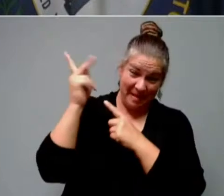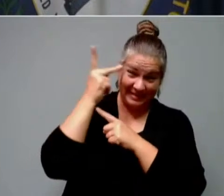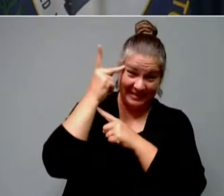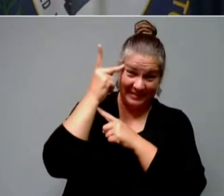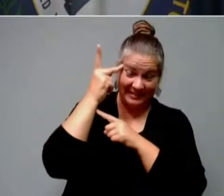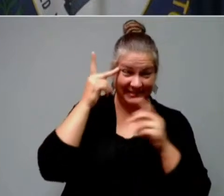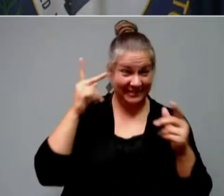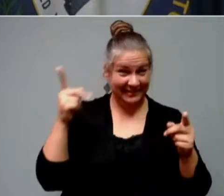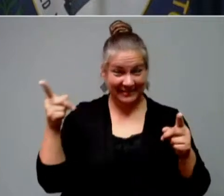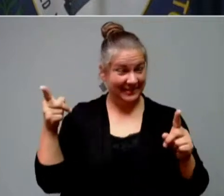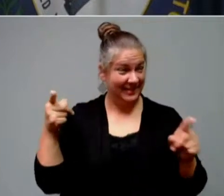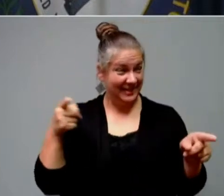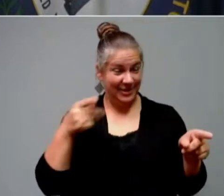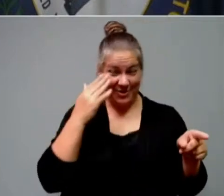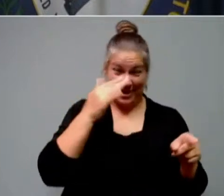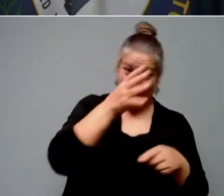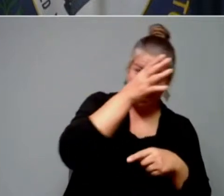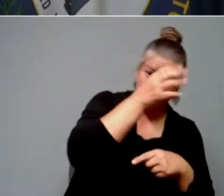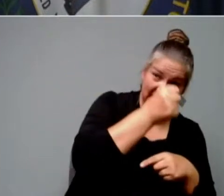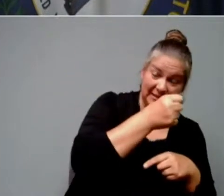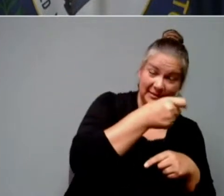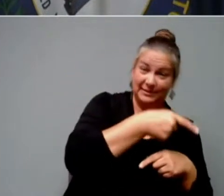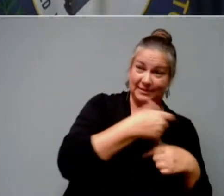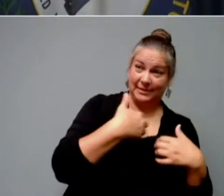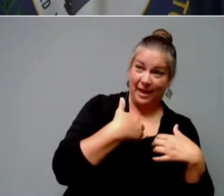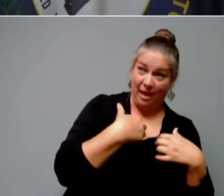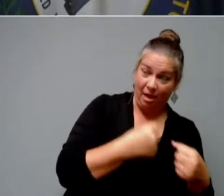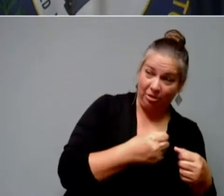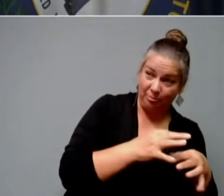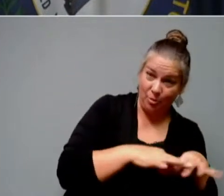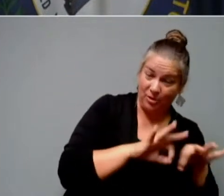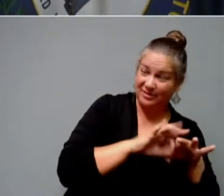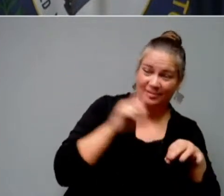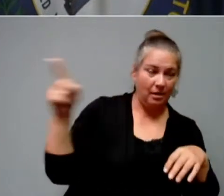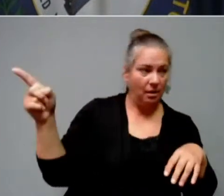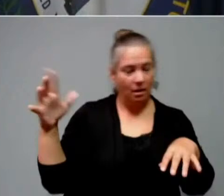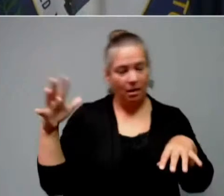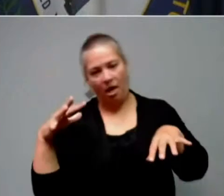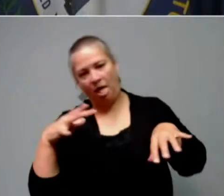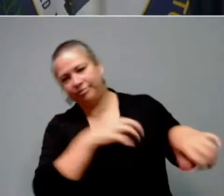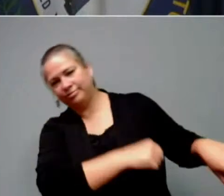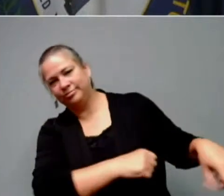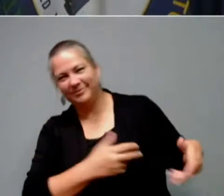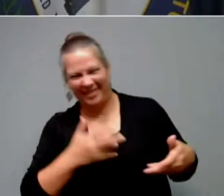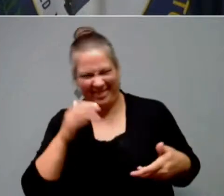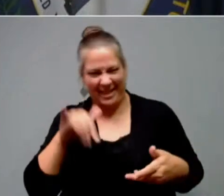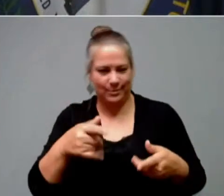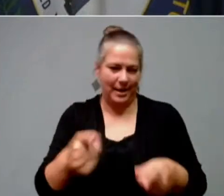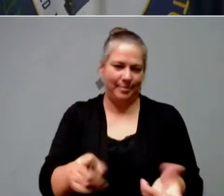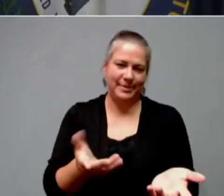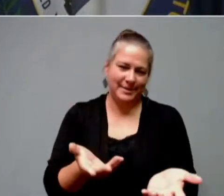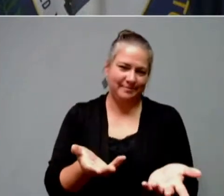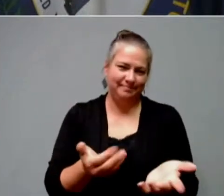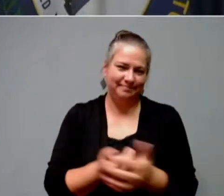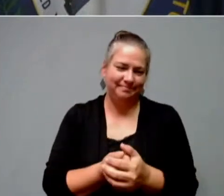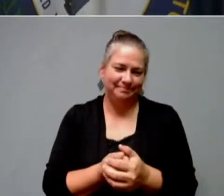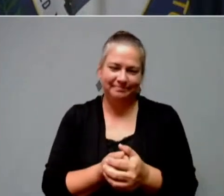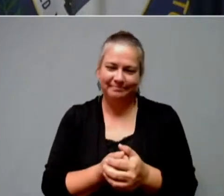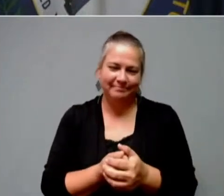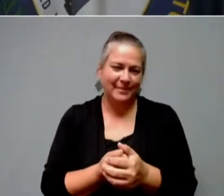common sense. I haven't watched the committee hearing, but folks, every single public health